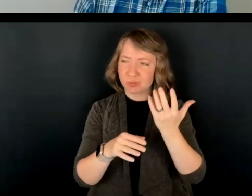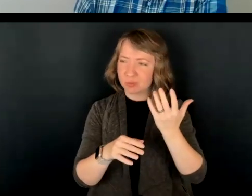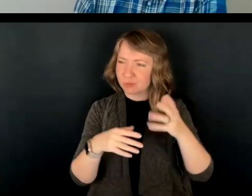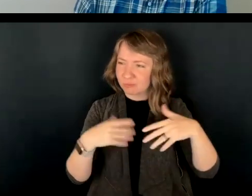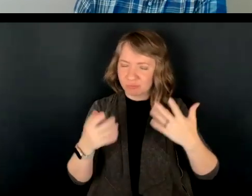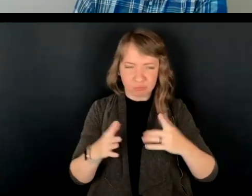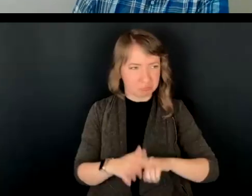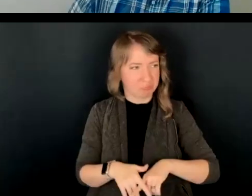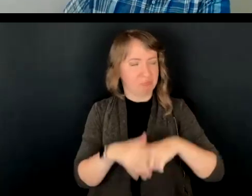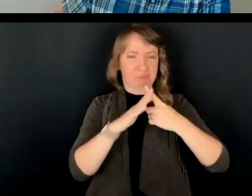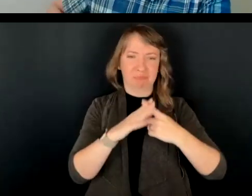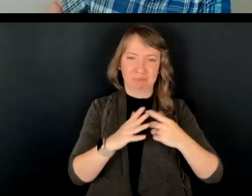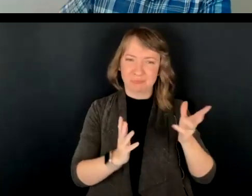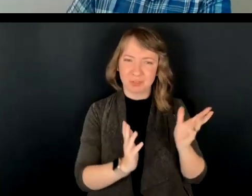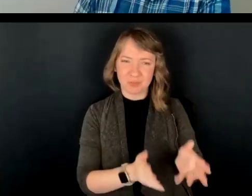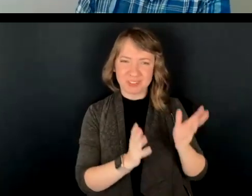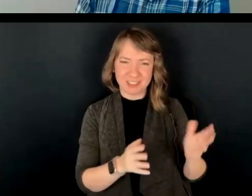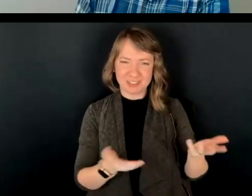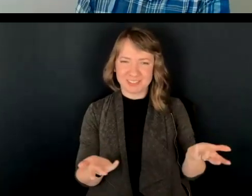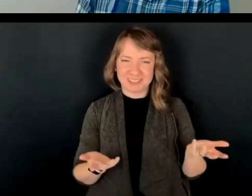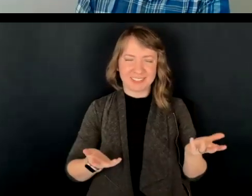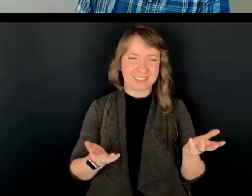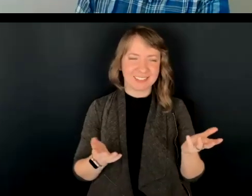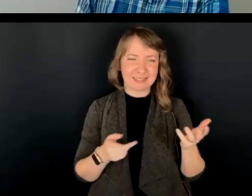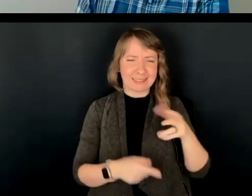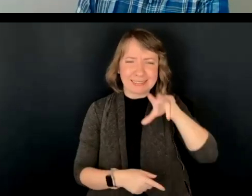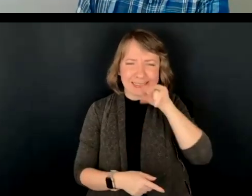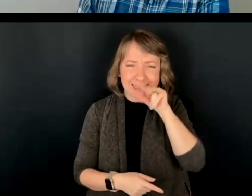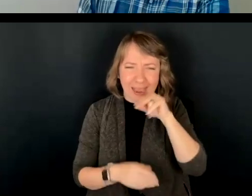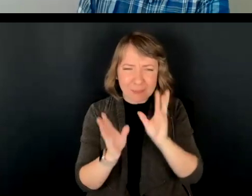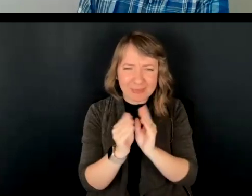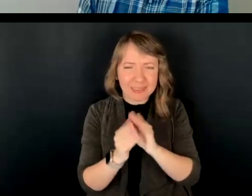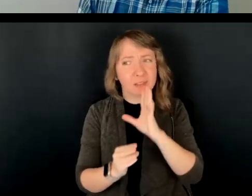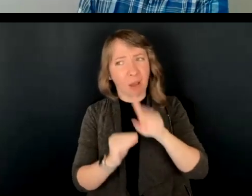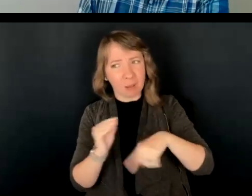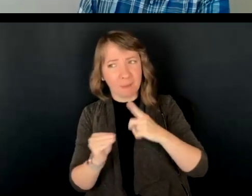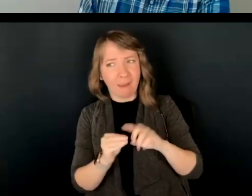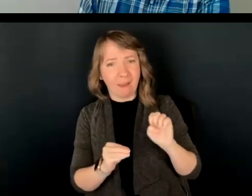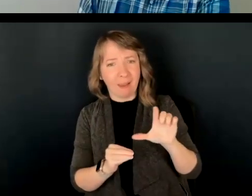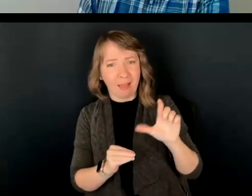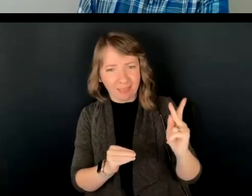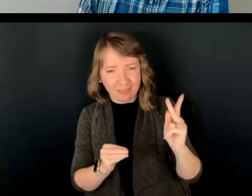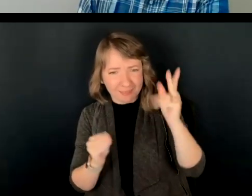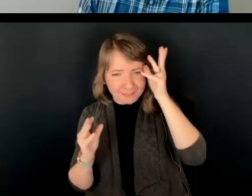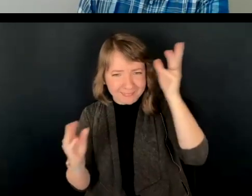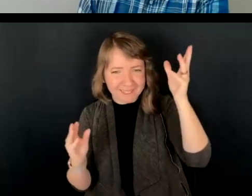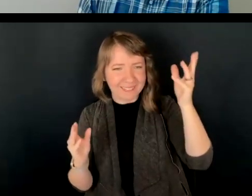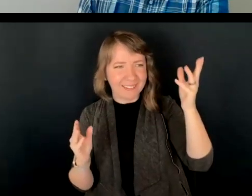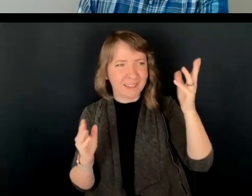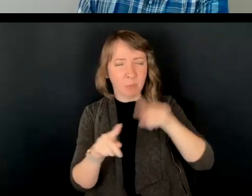conversations start. And it's we're at a duck meeting, we're talking about elk, and then and it's all around